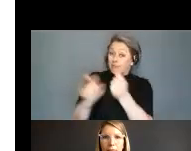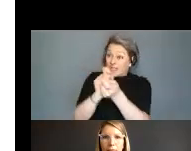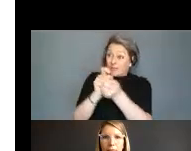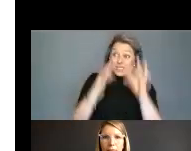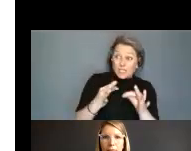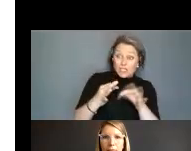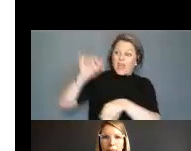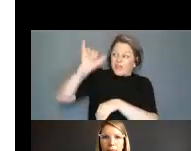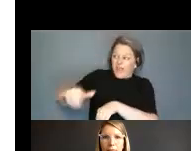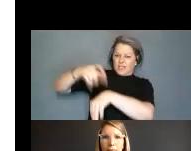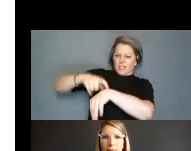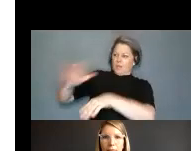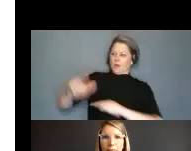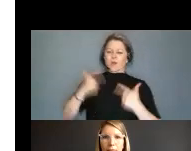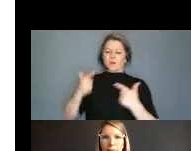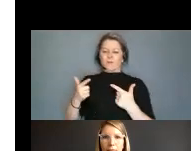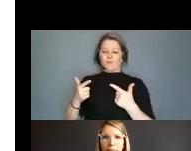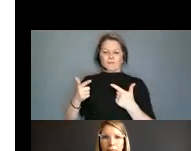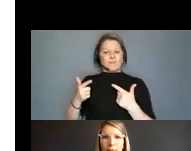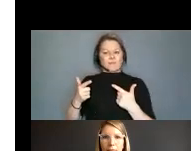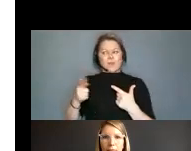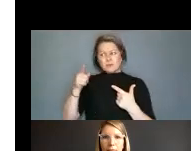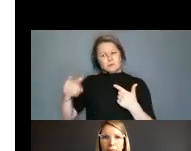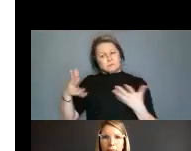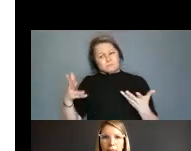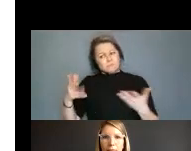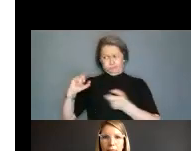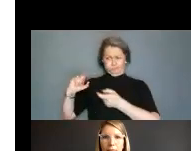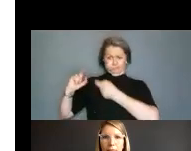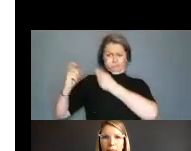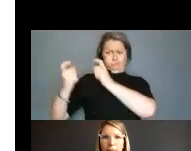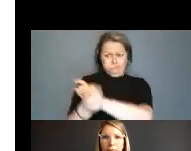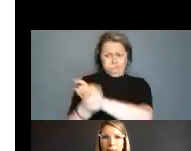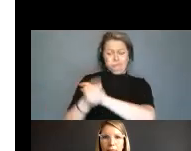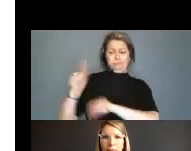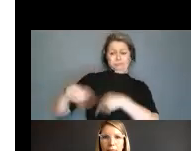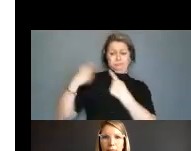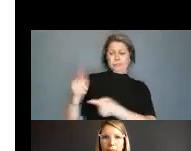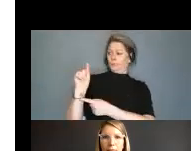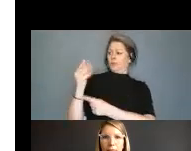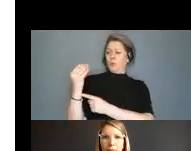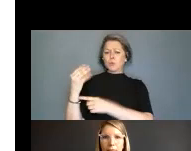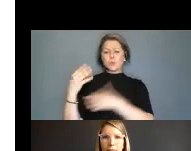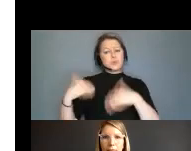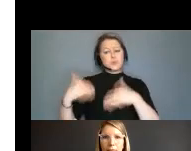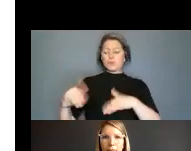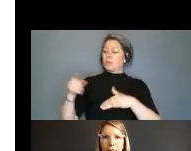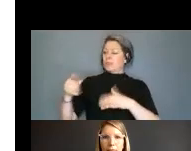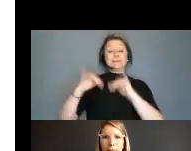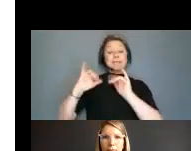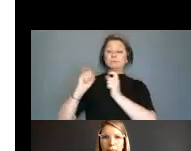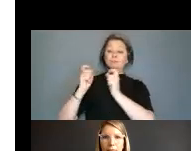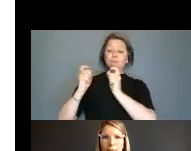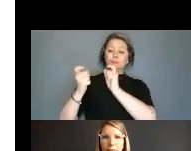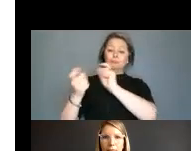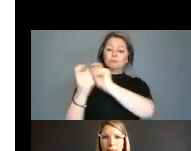time? And as Henry mentioned, this is a big shift in practice, and it's still ongoing and evolving, I think, across different areas and